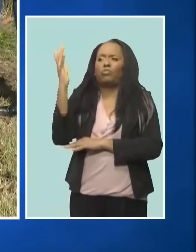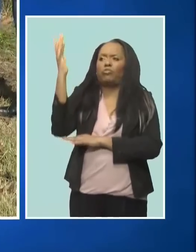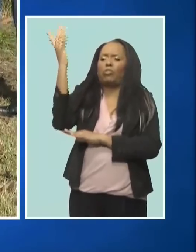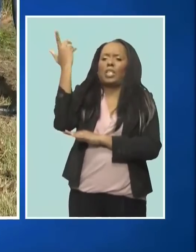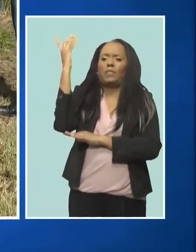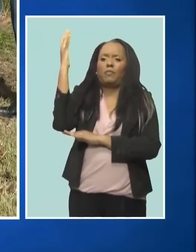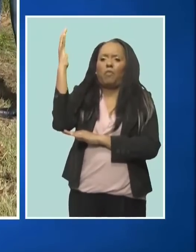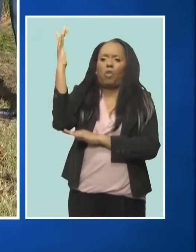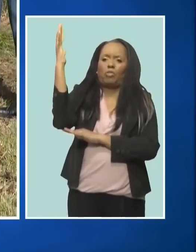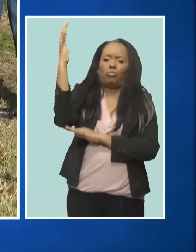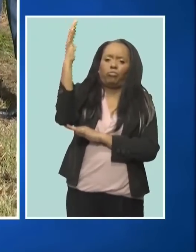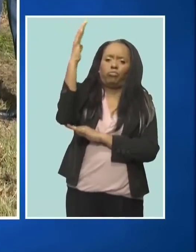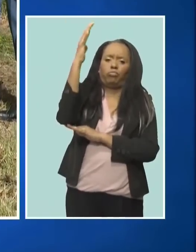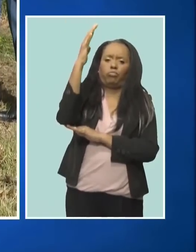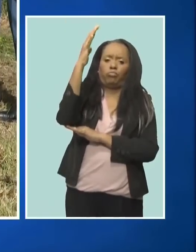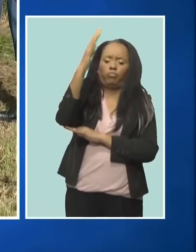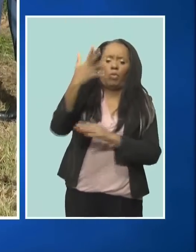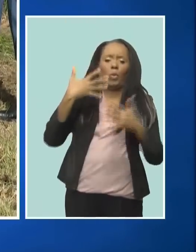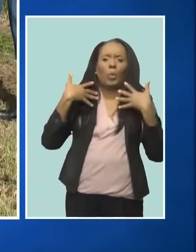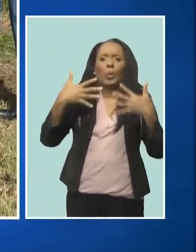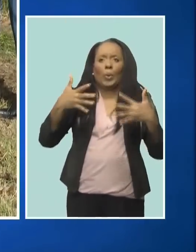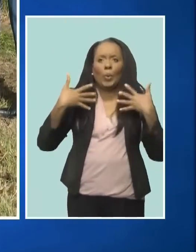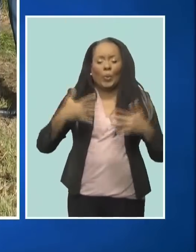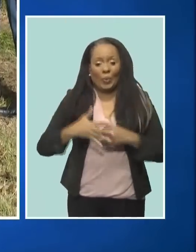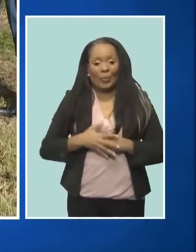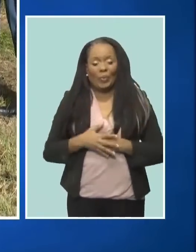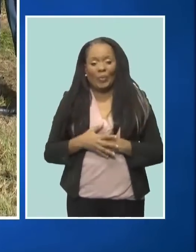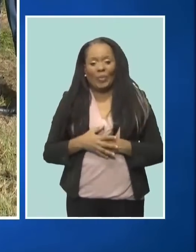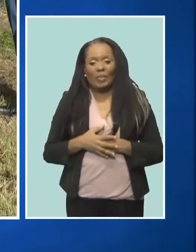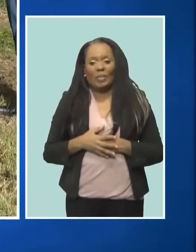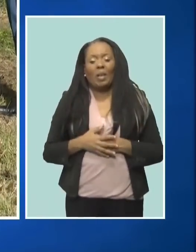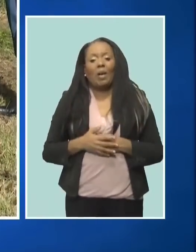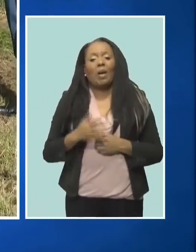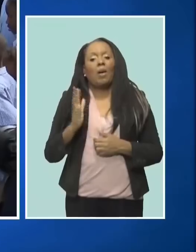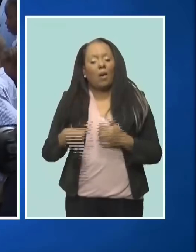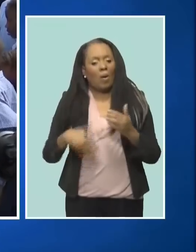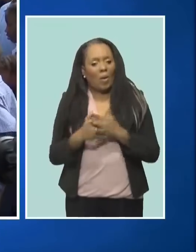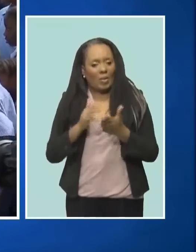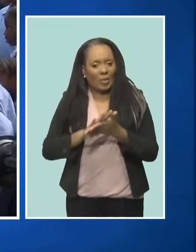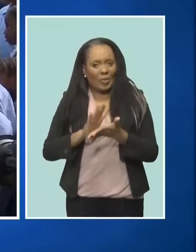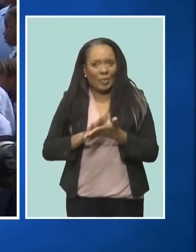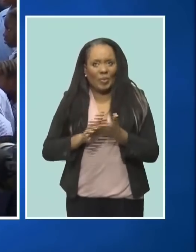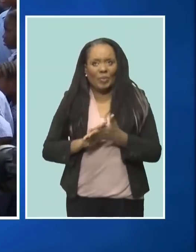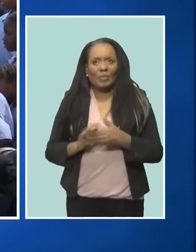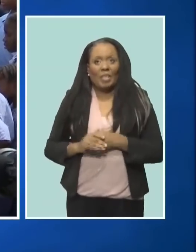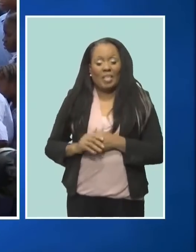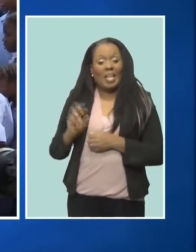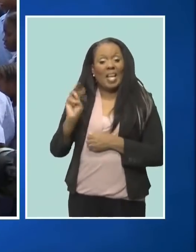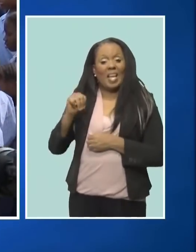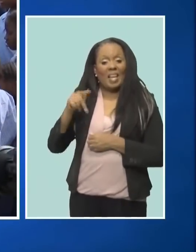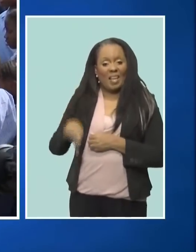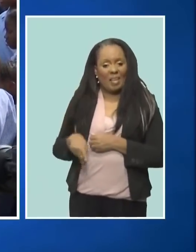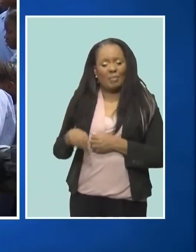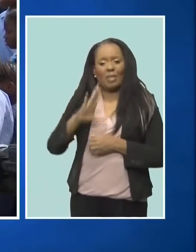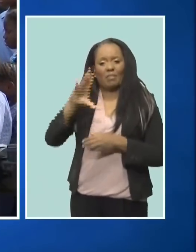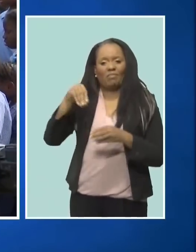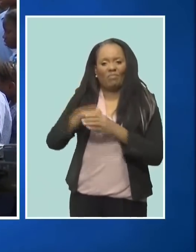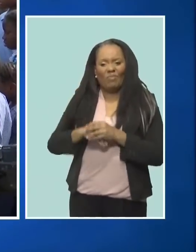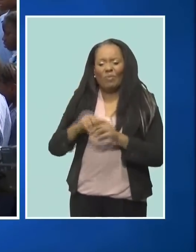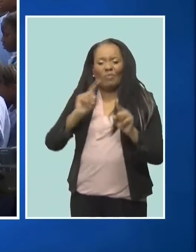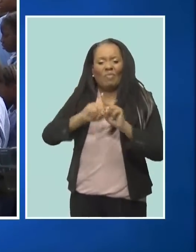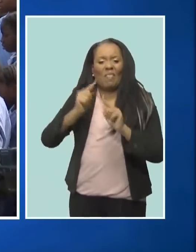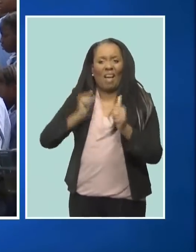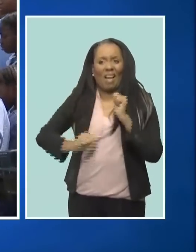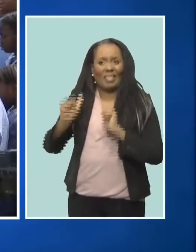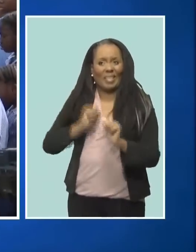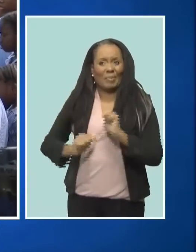the parish. Member of Parliament Peter Phillips led the initiative, which forms part of a series of events and activities that will